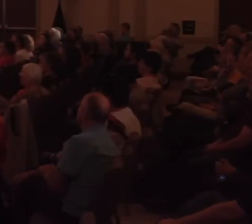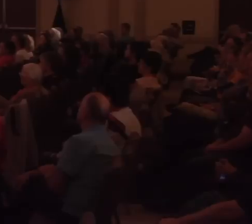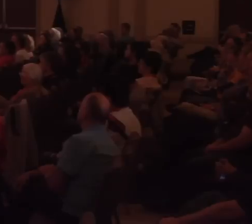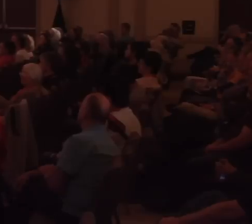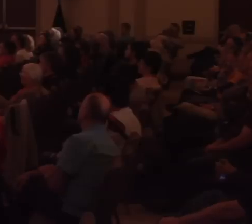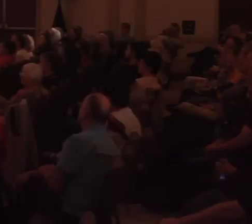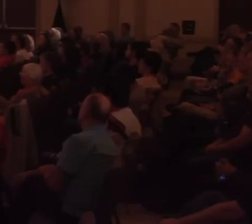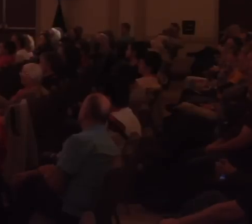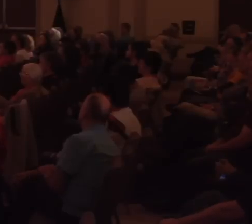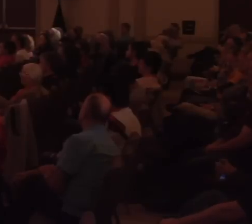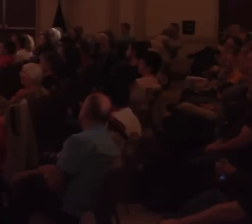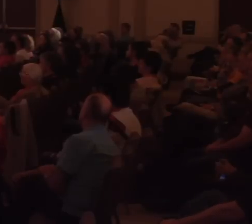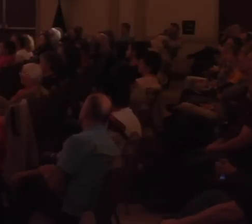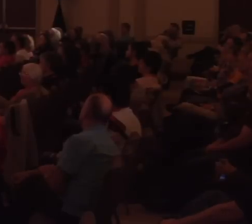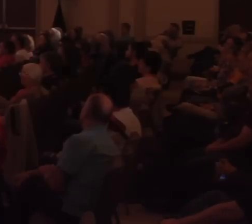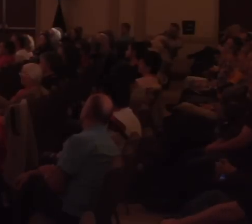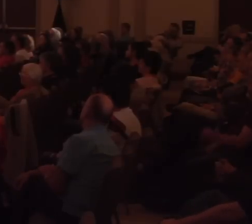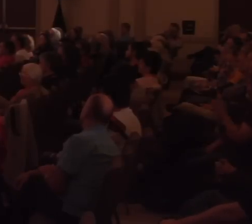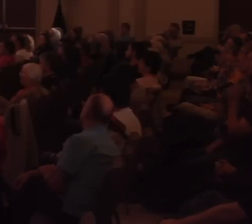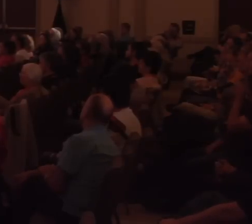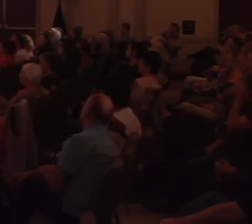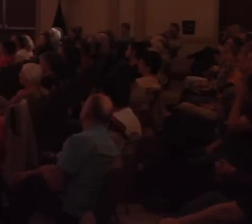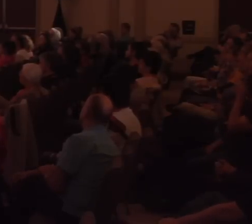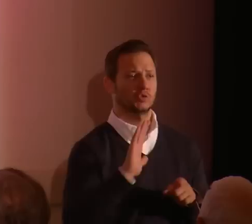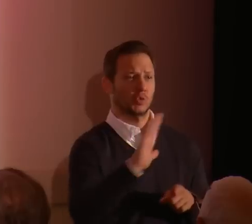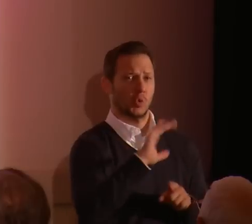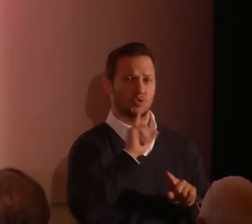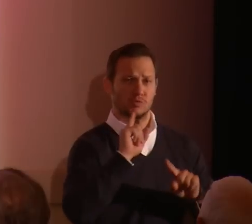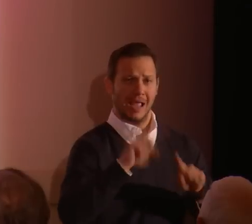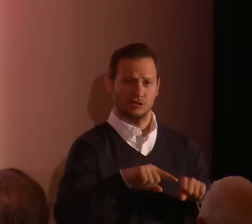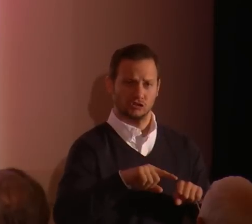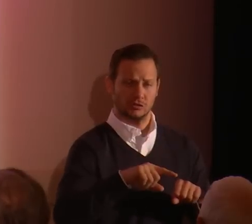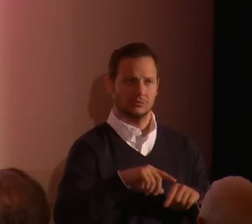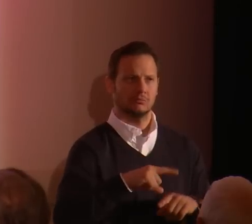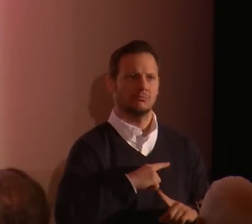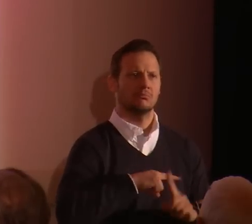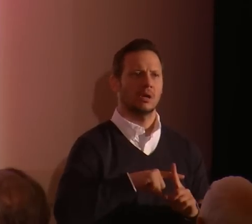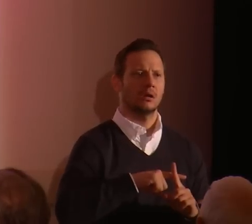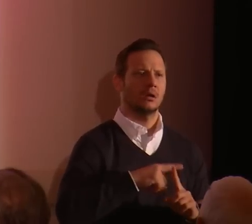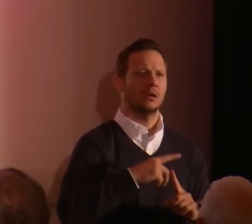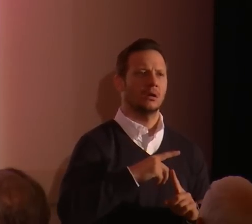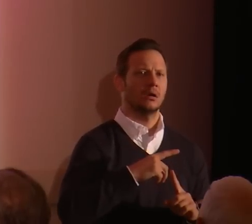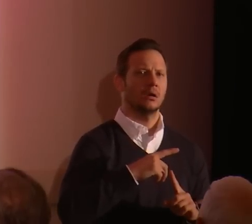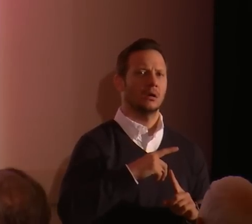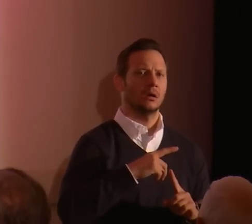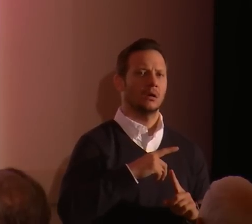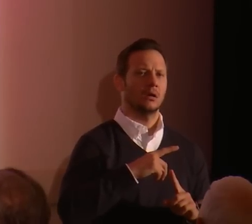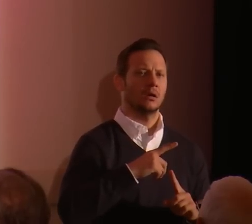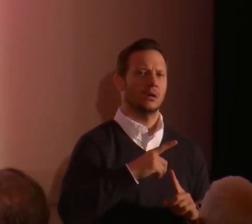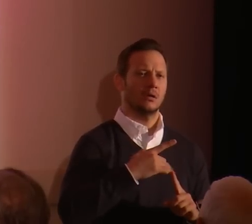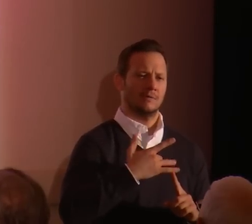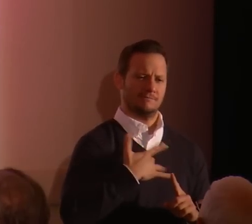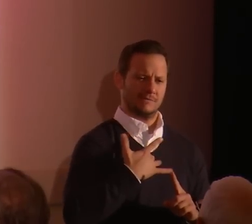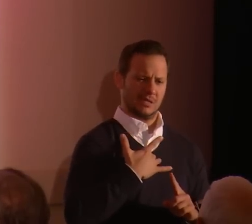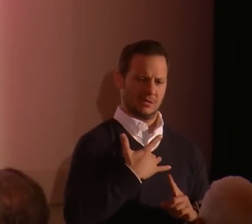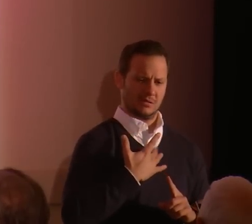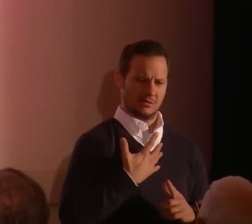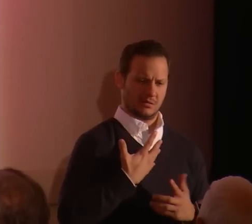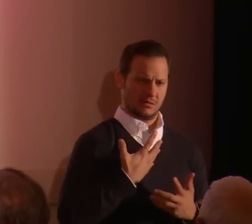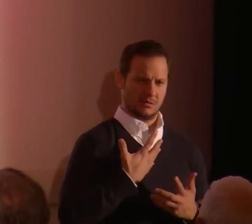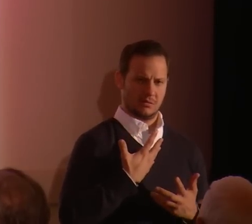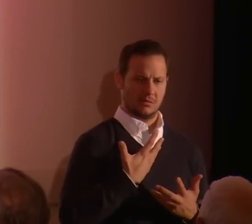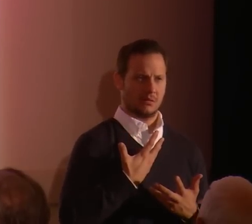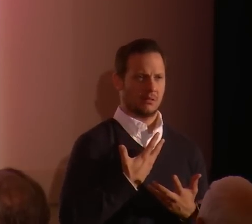like along with those reactions are, you know, what I wonder is, was it a visceral reaction? Is there